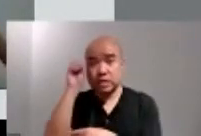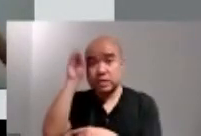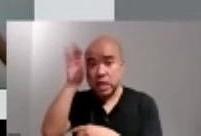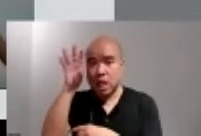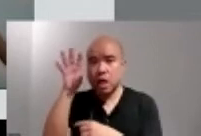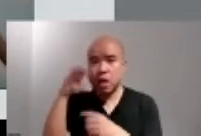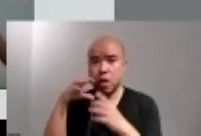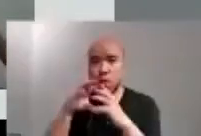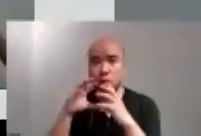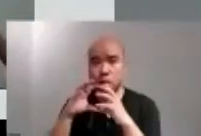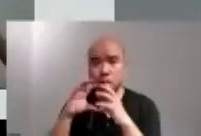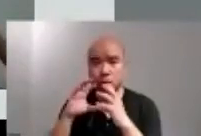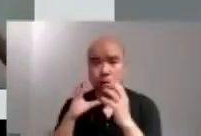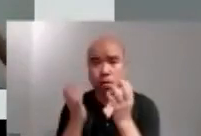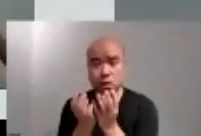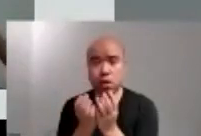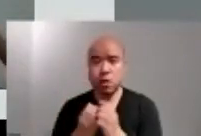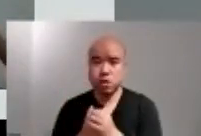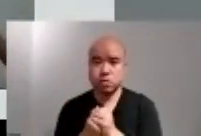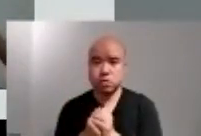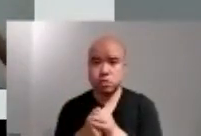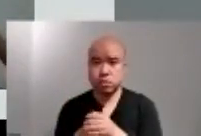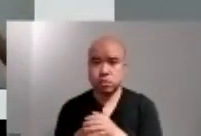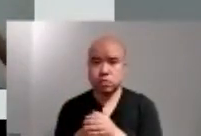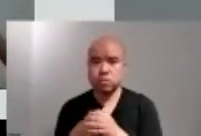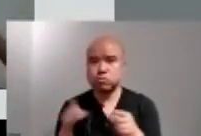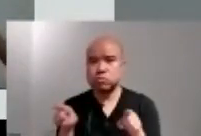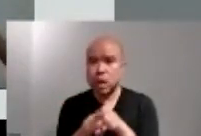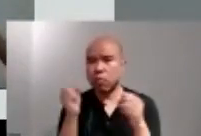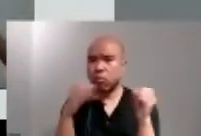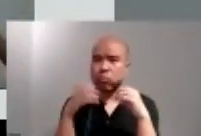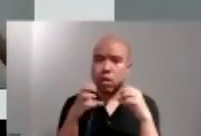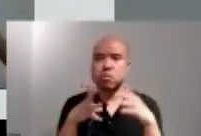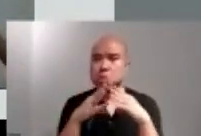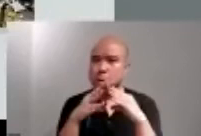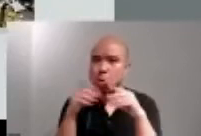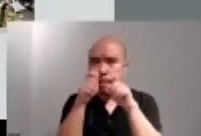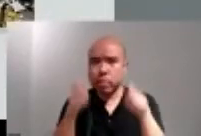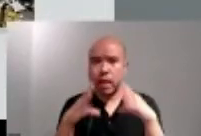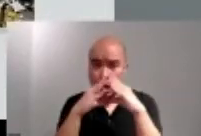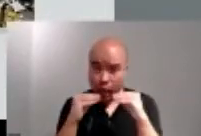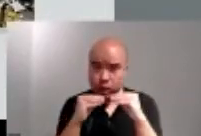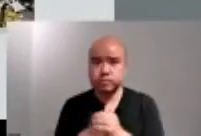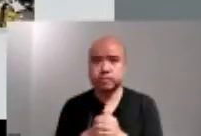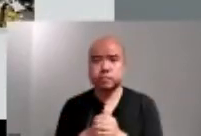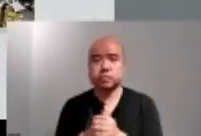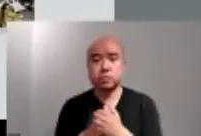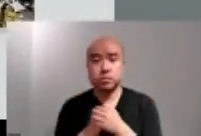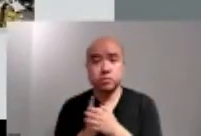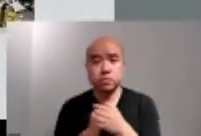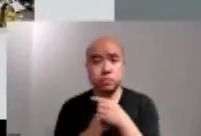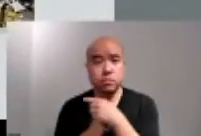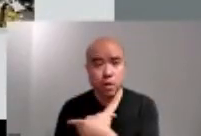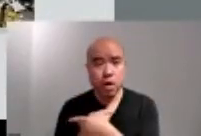creative group that solves urban problems and proposes a new lifestyle. Sodoshi is a startup based